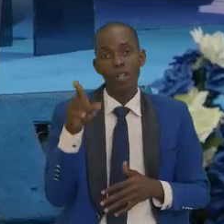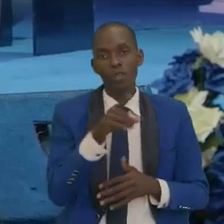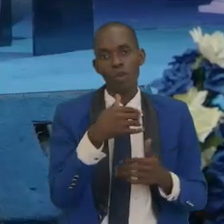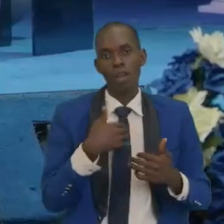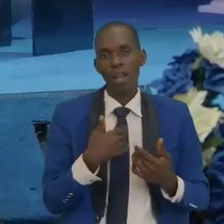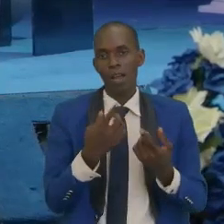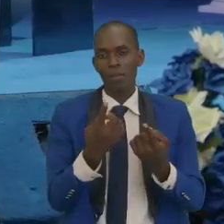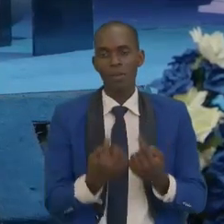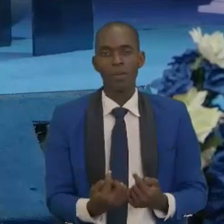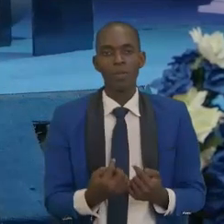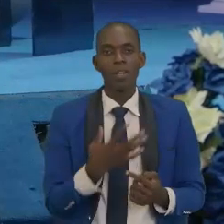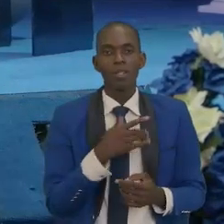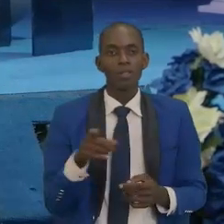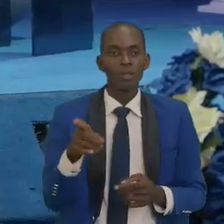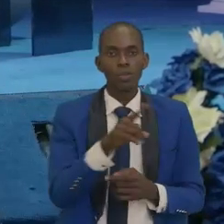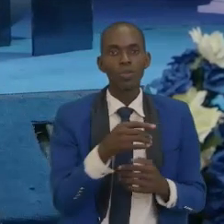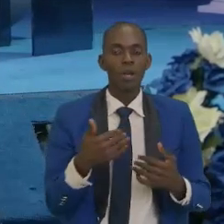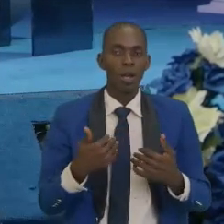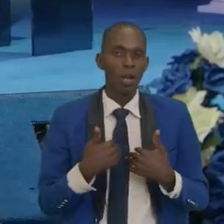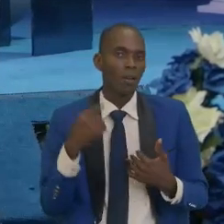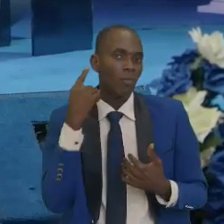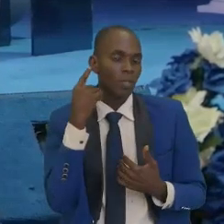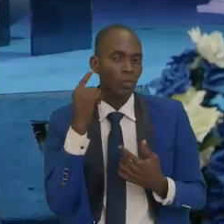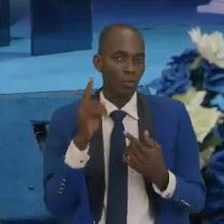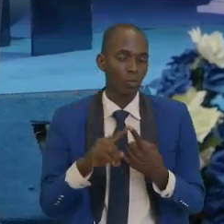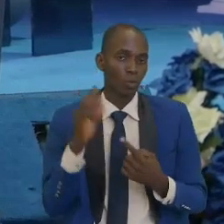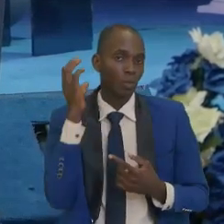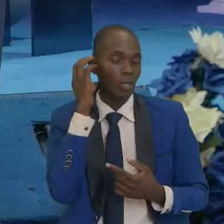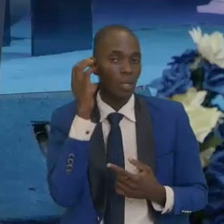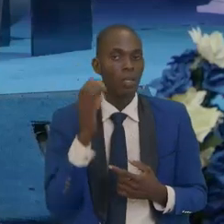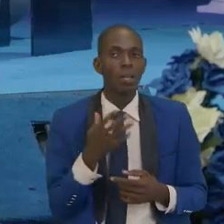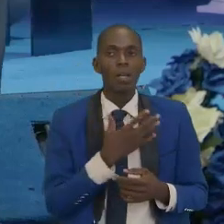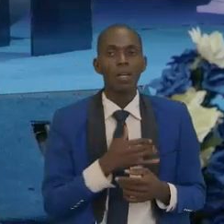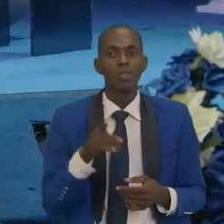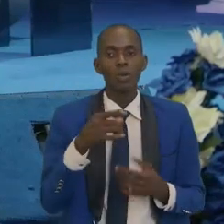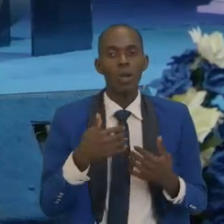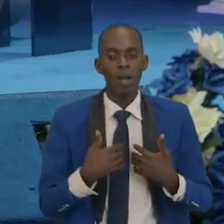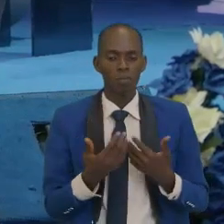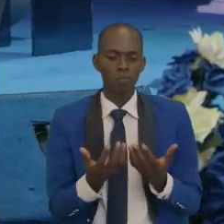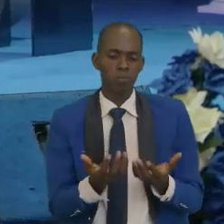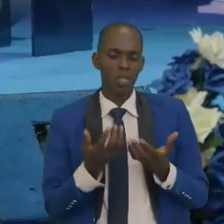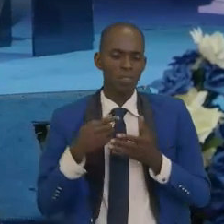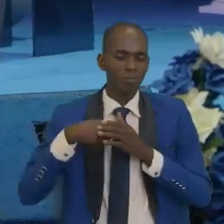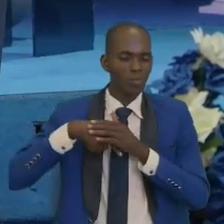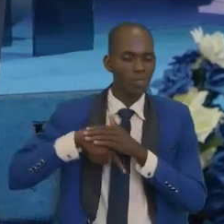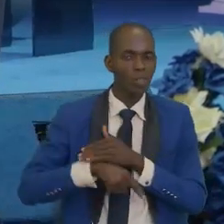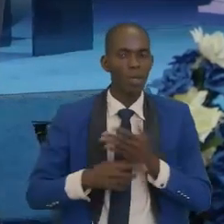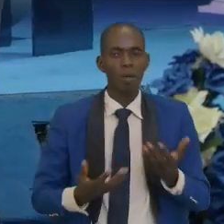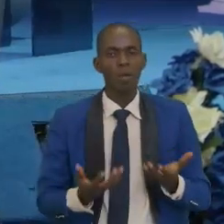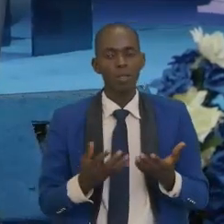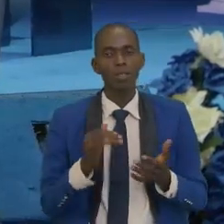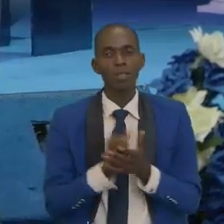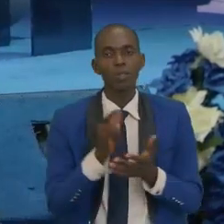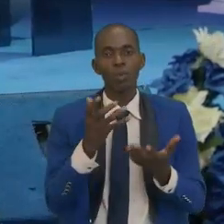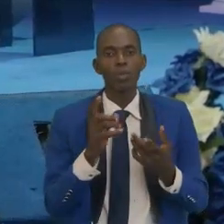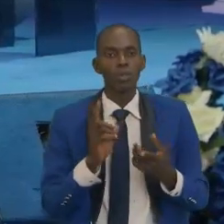you are all ears, you want to hear. And you have desires, deep desires, you want to have demonstration of